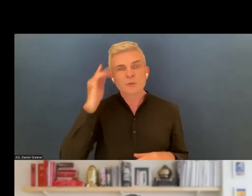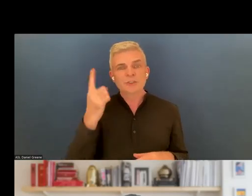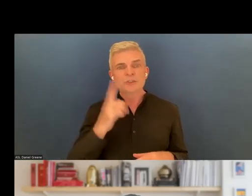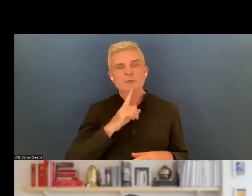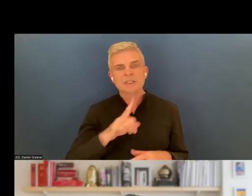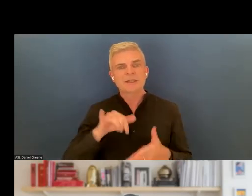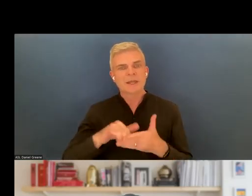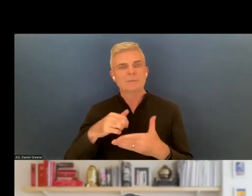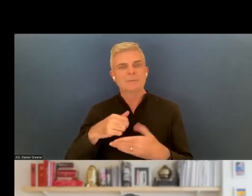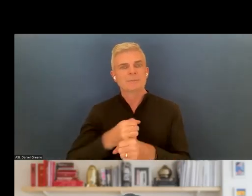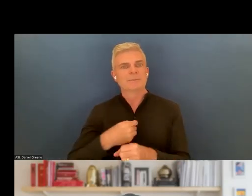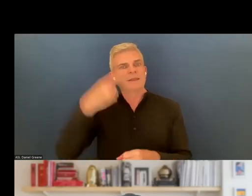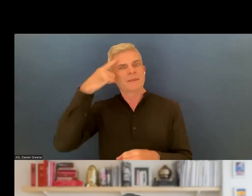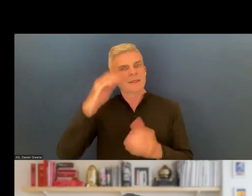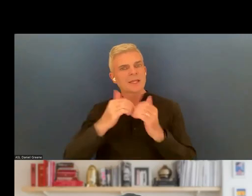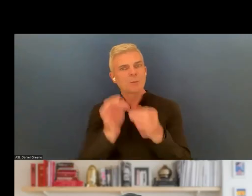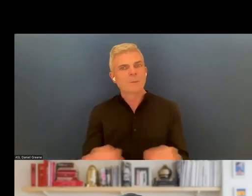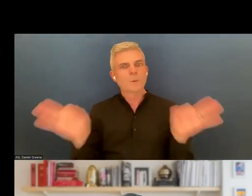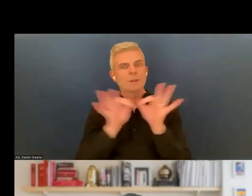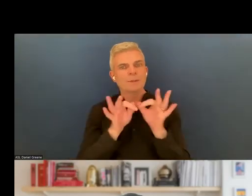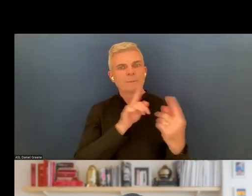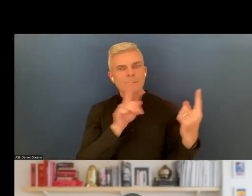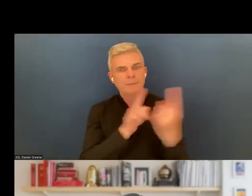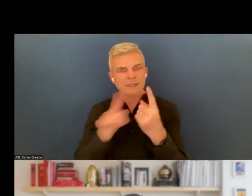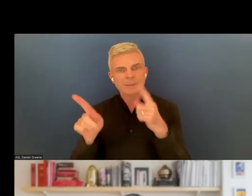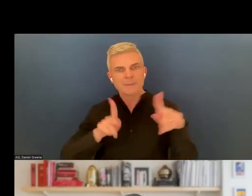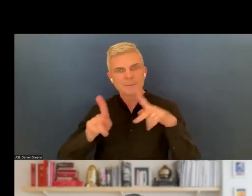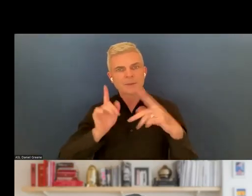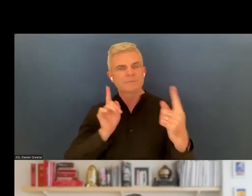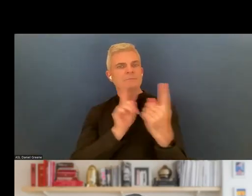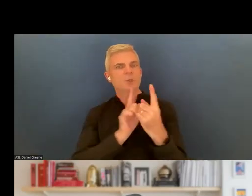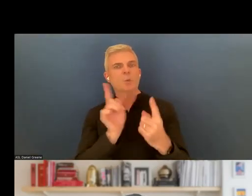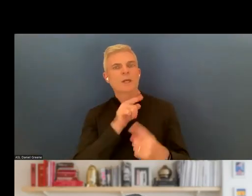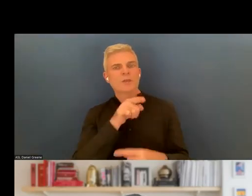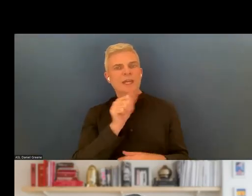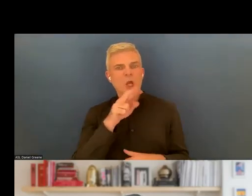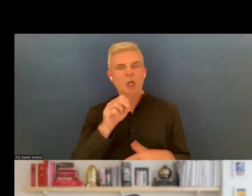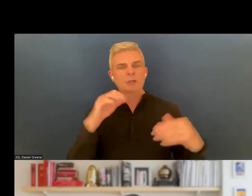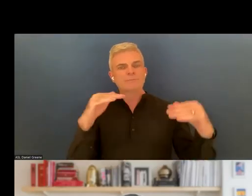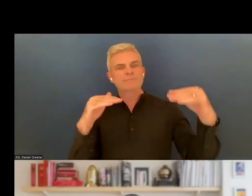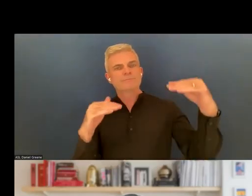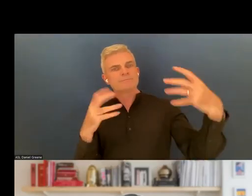me think how important meeting people where they are is to